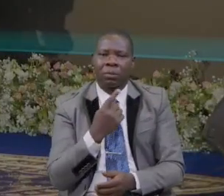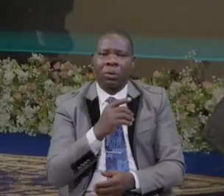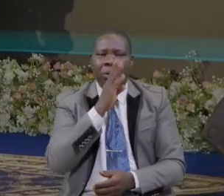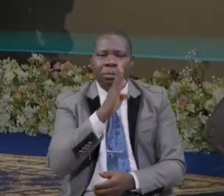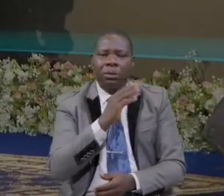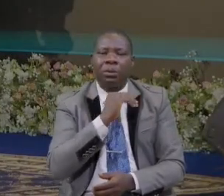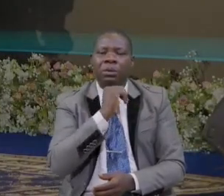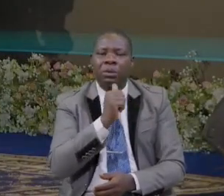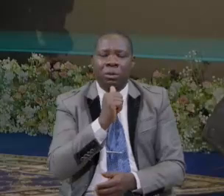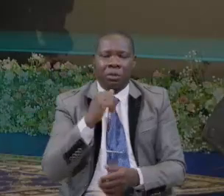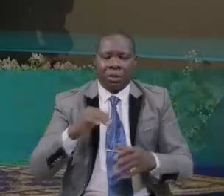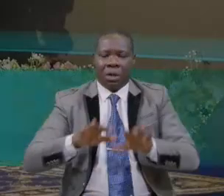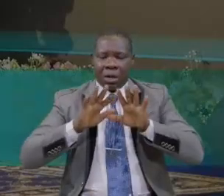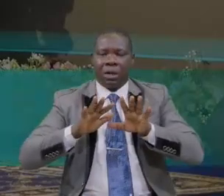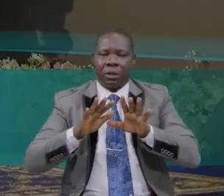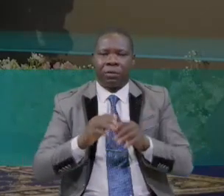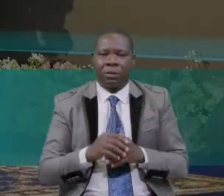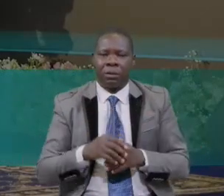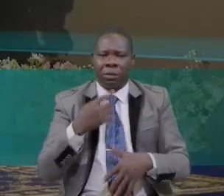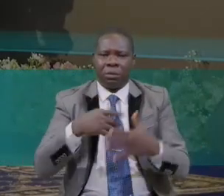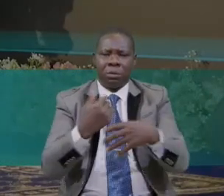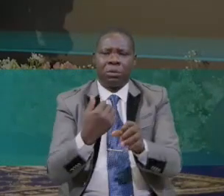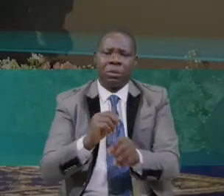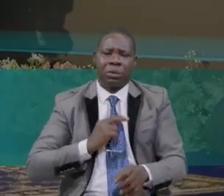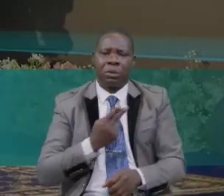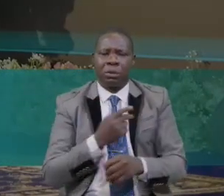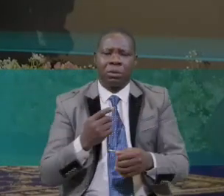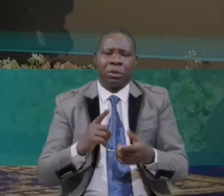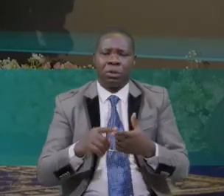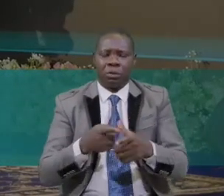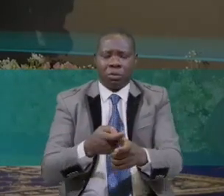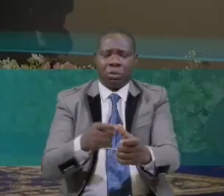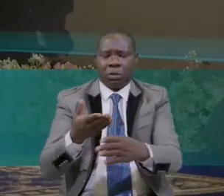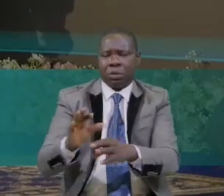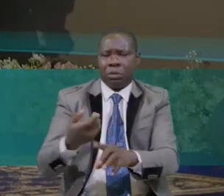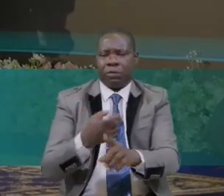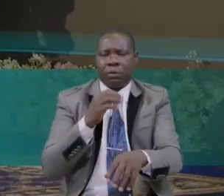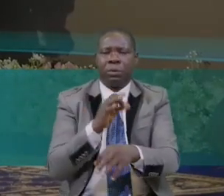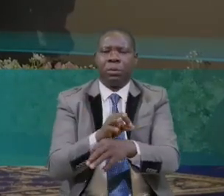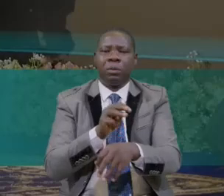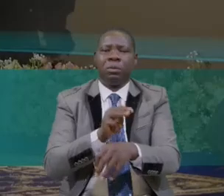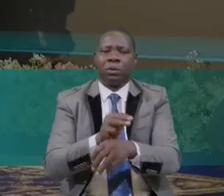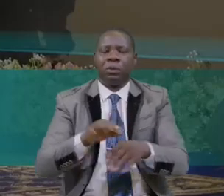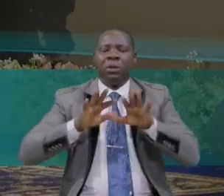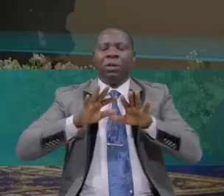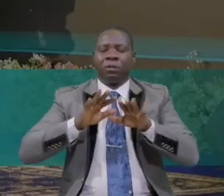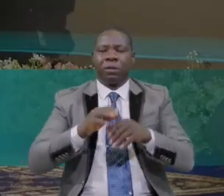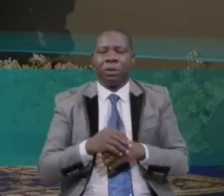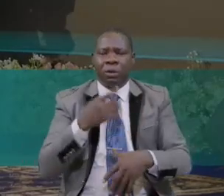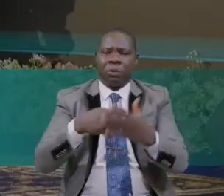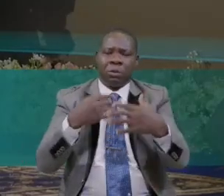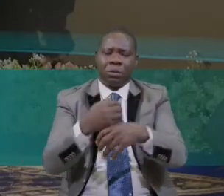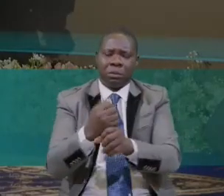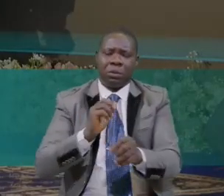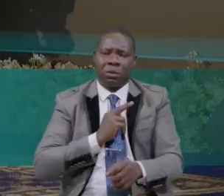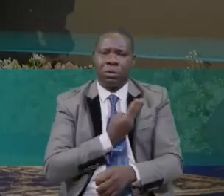afraid. What makes us to run away from ministry? Fear. What makes us